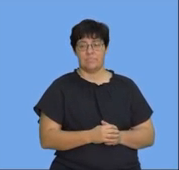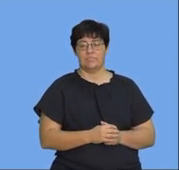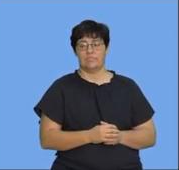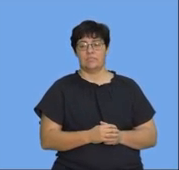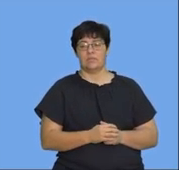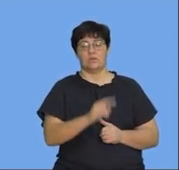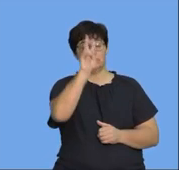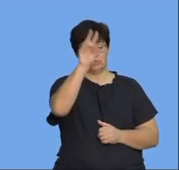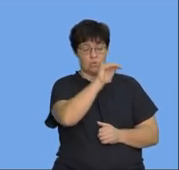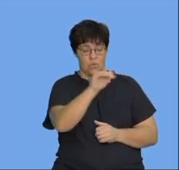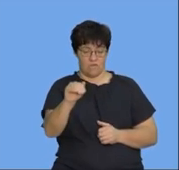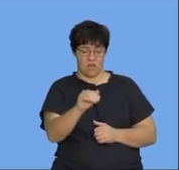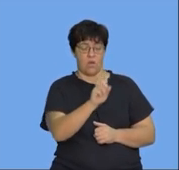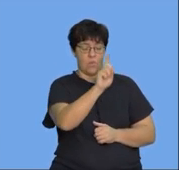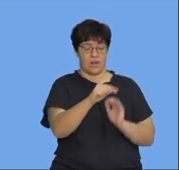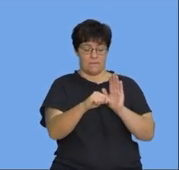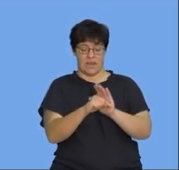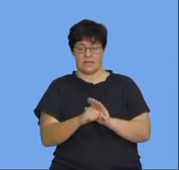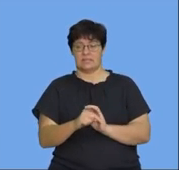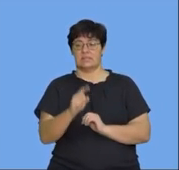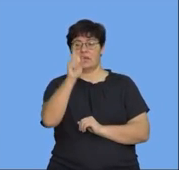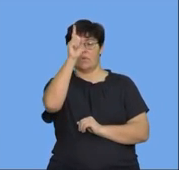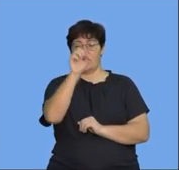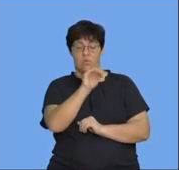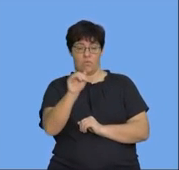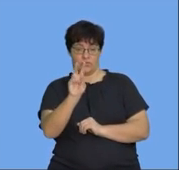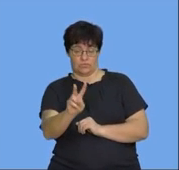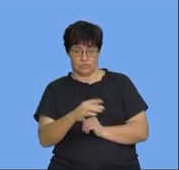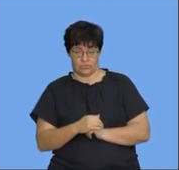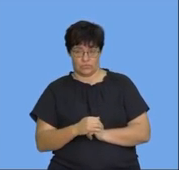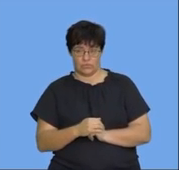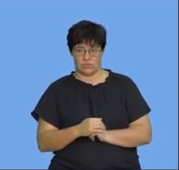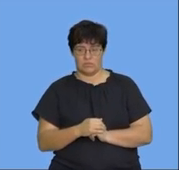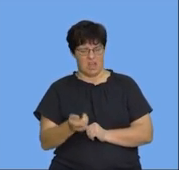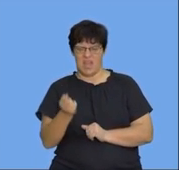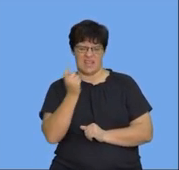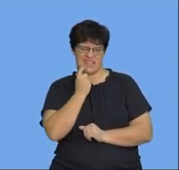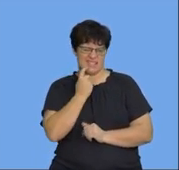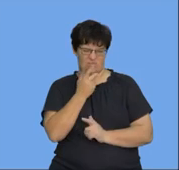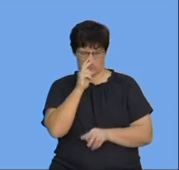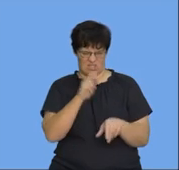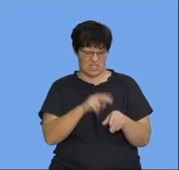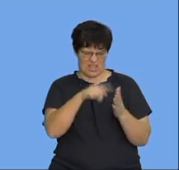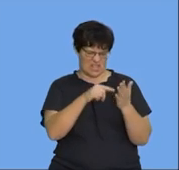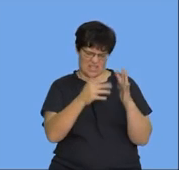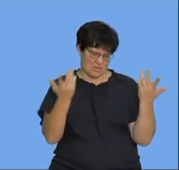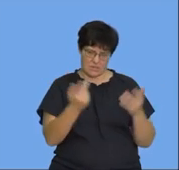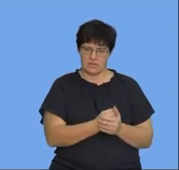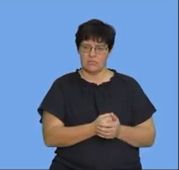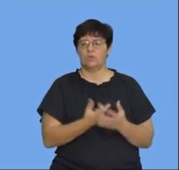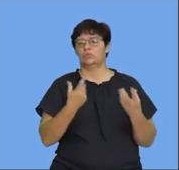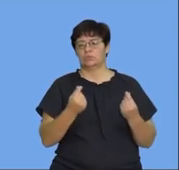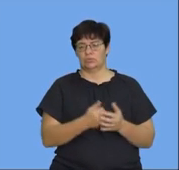2 over 1 minus 1 over 2. But really here I don't think you even need your calculator, but let me do it